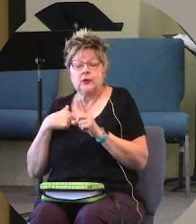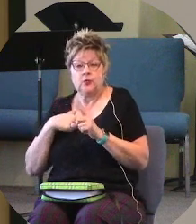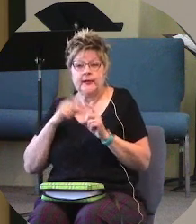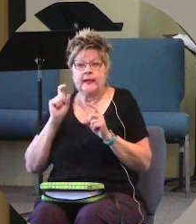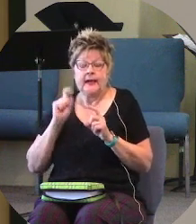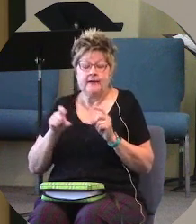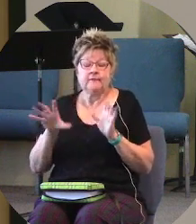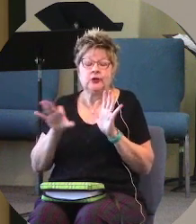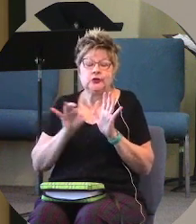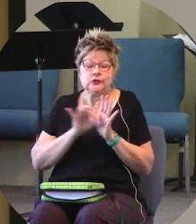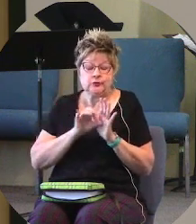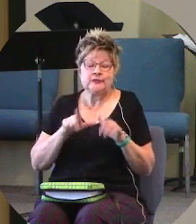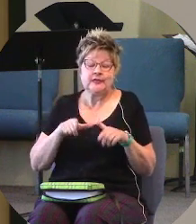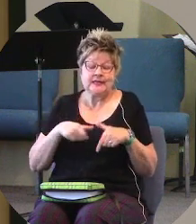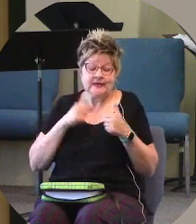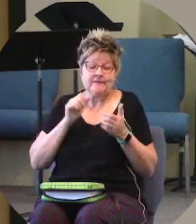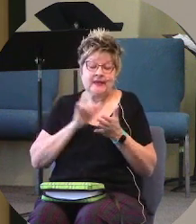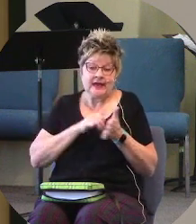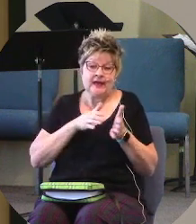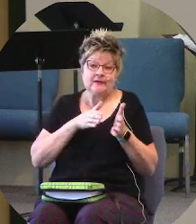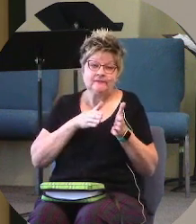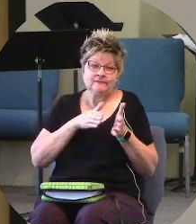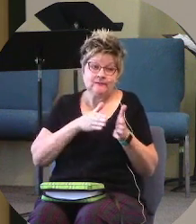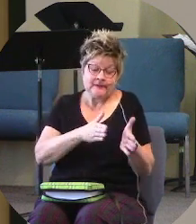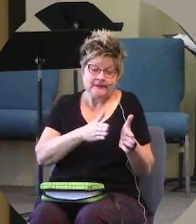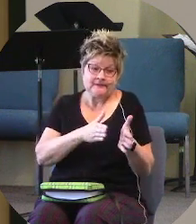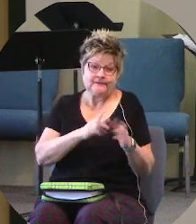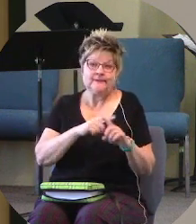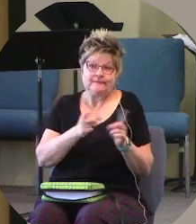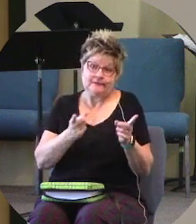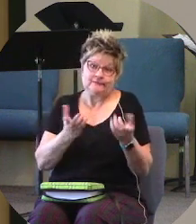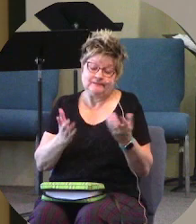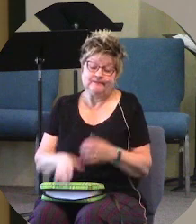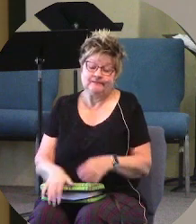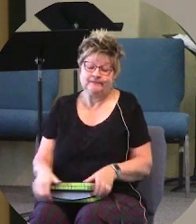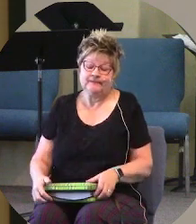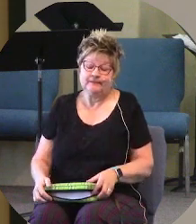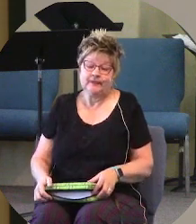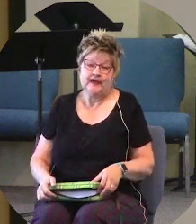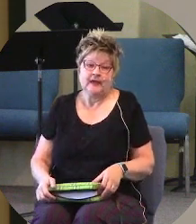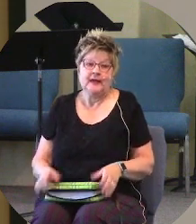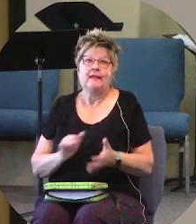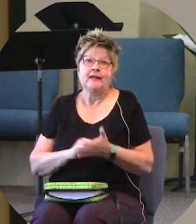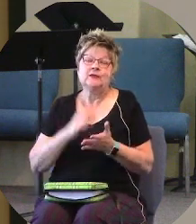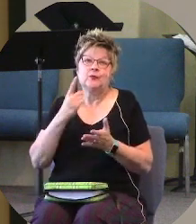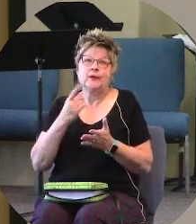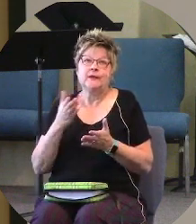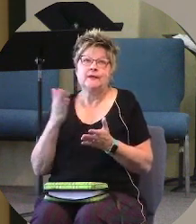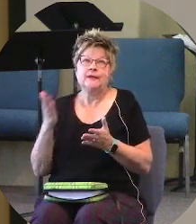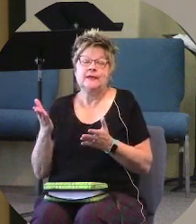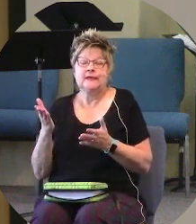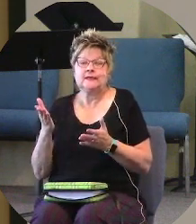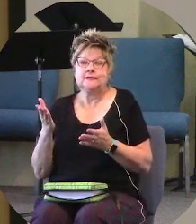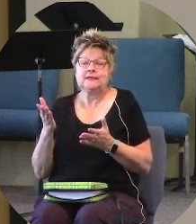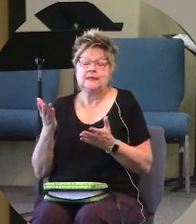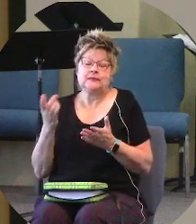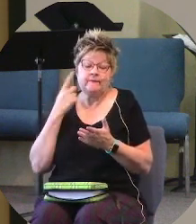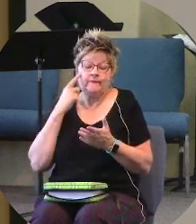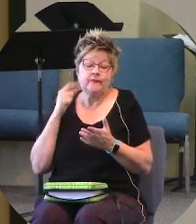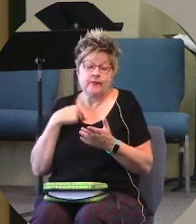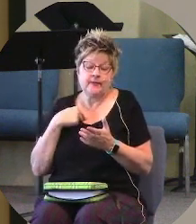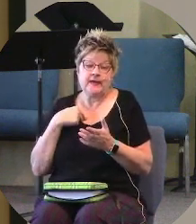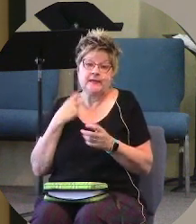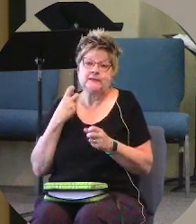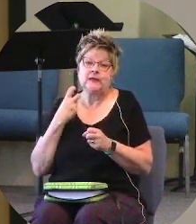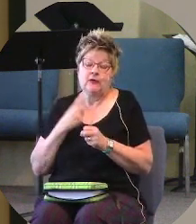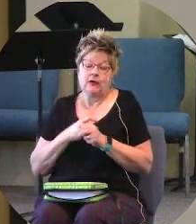to choose to live that life differently. That's one of the things that I think is, at least for me, is the